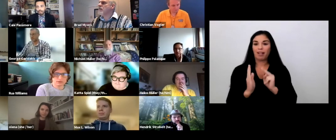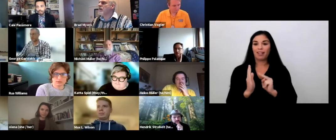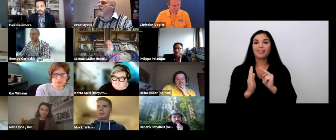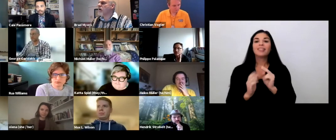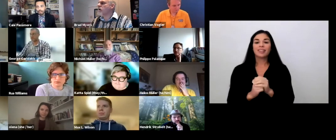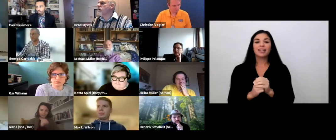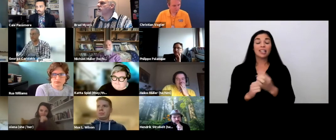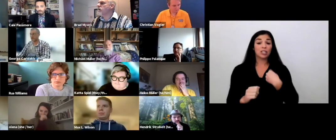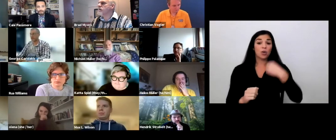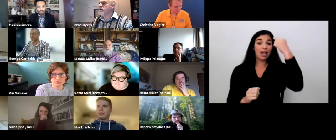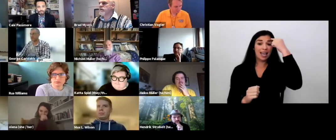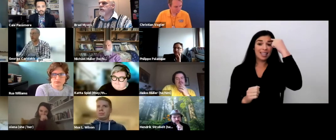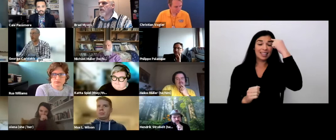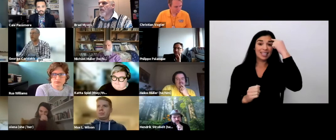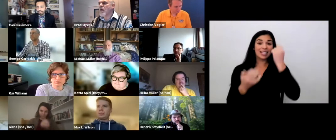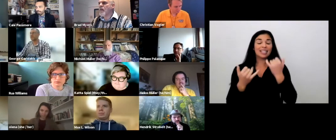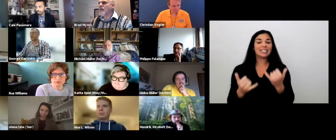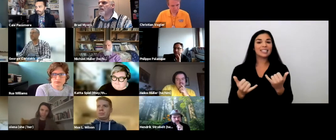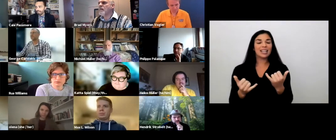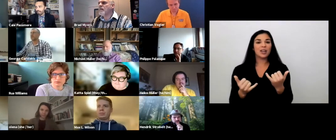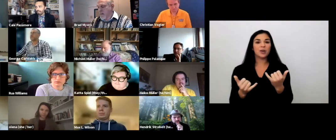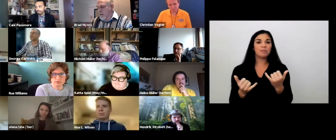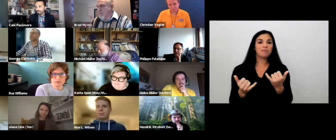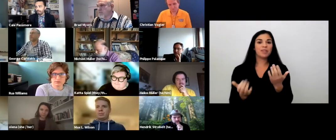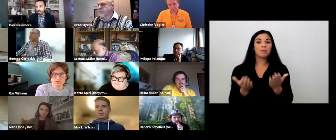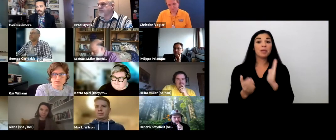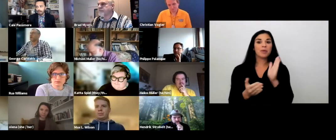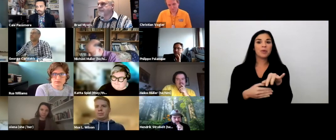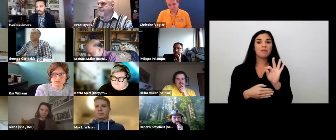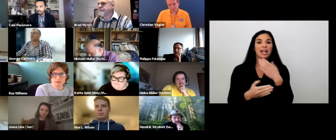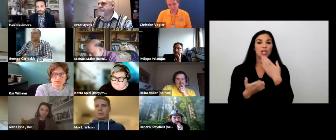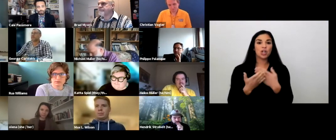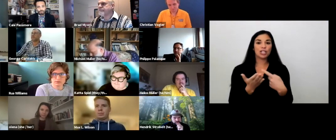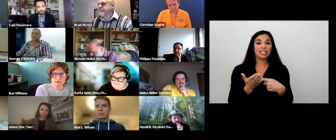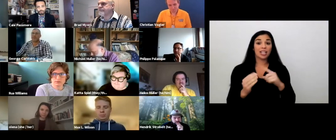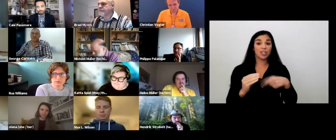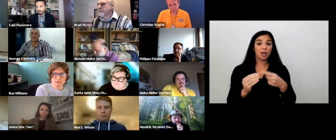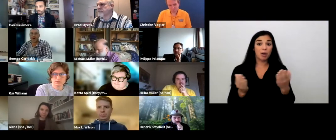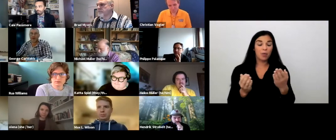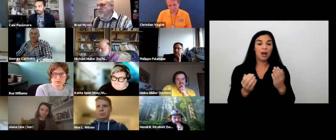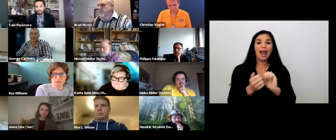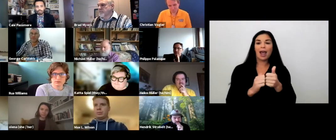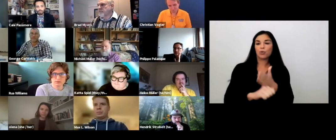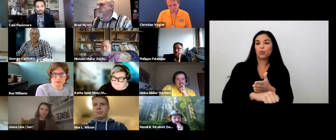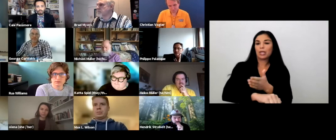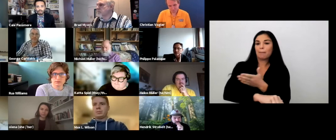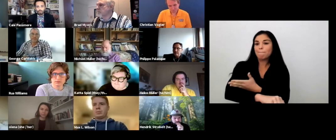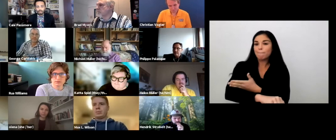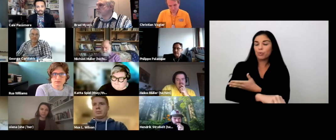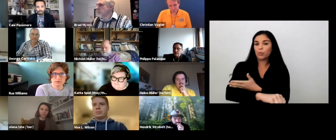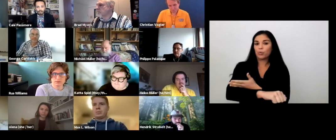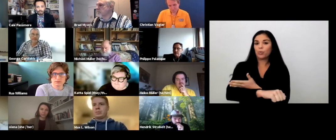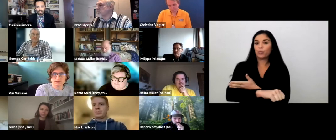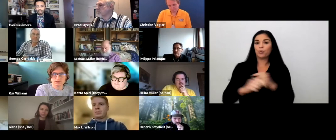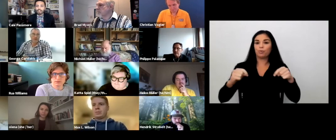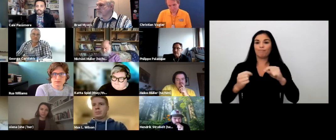I think where we might find some good discussion is actually around how we can improve the sort of